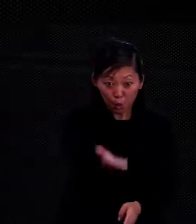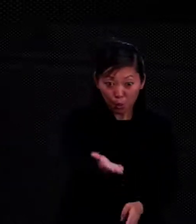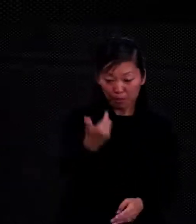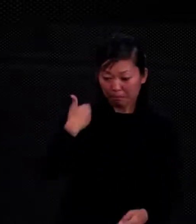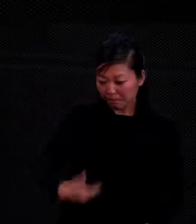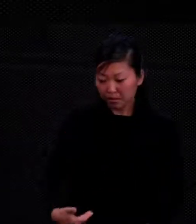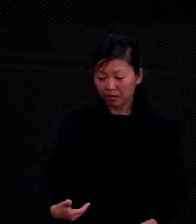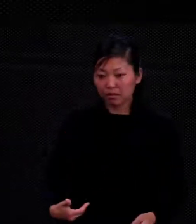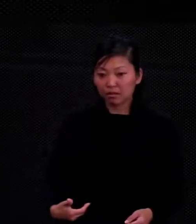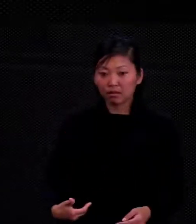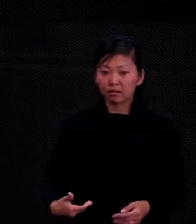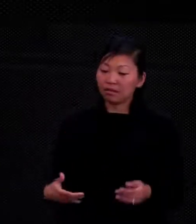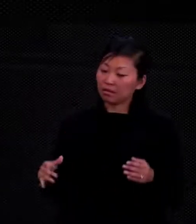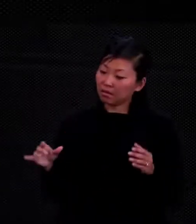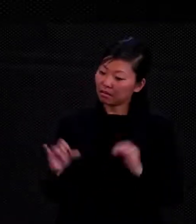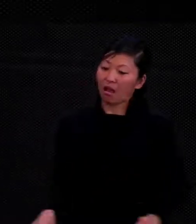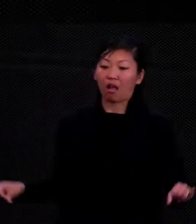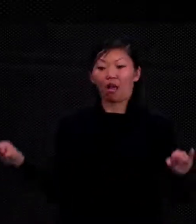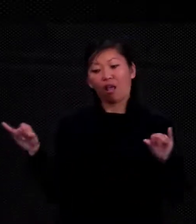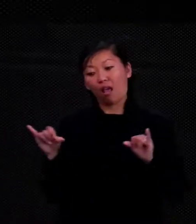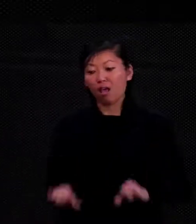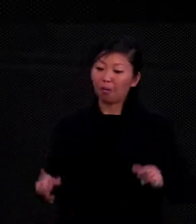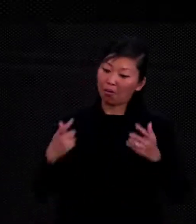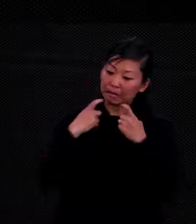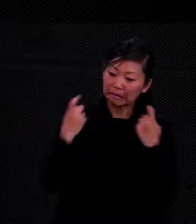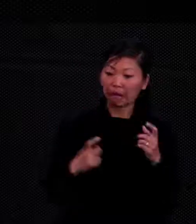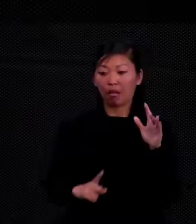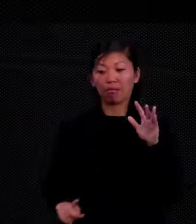fall into the same patterns of besetting sin, don't we?